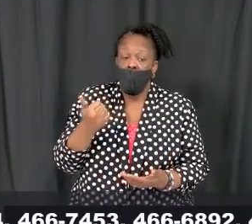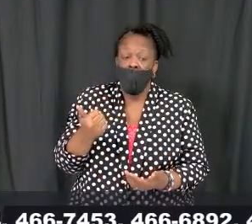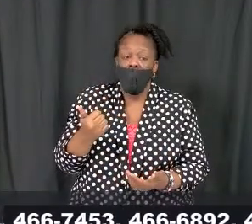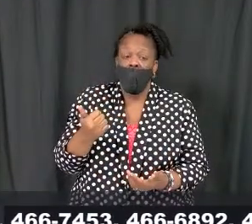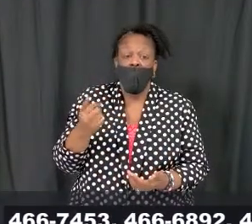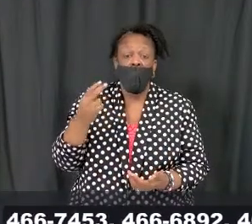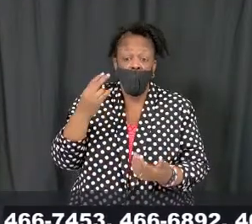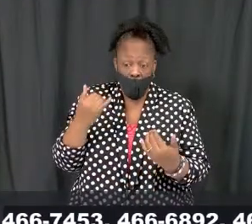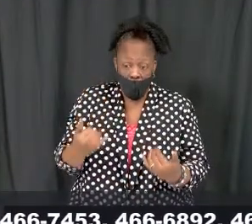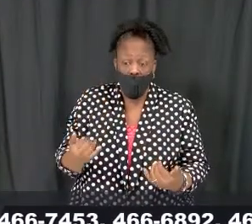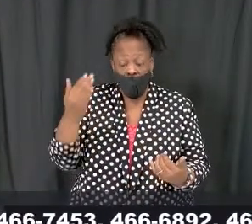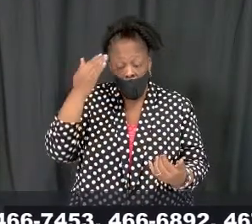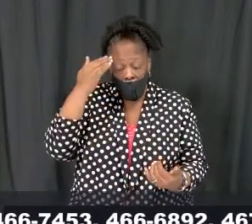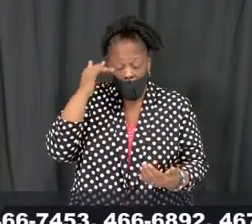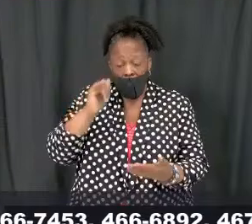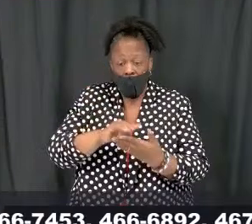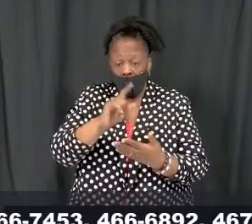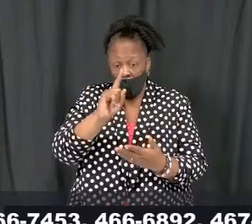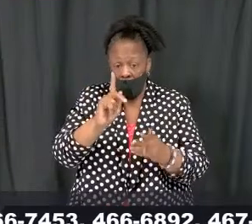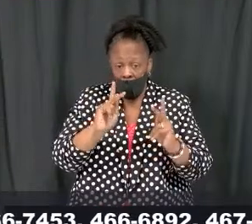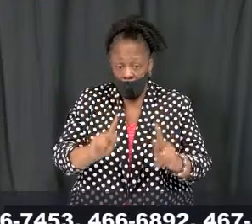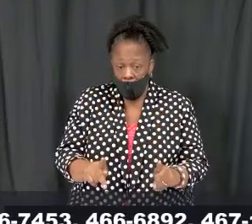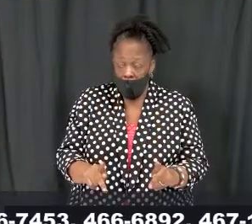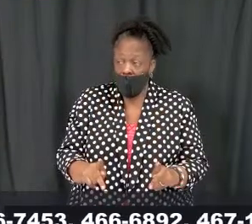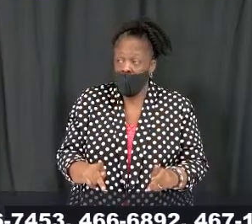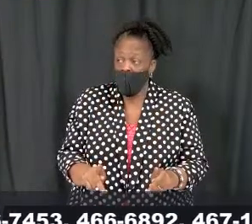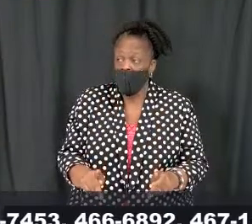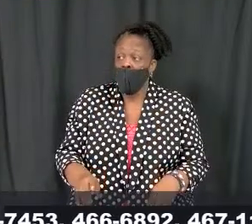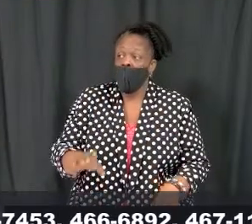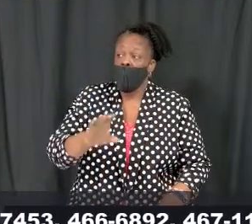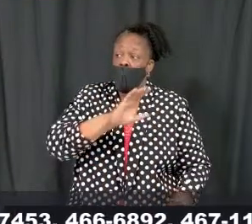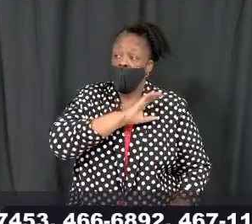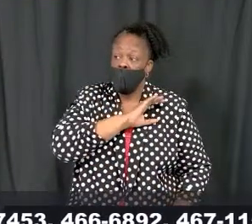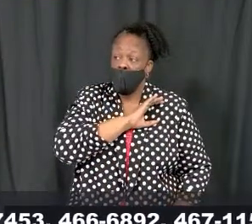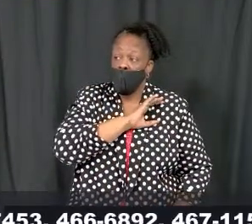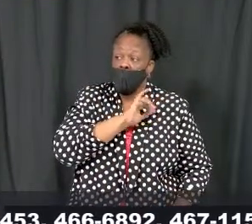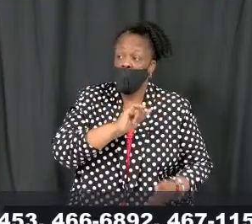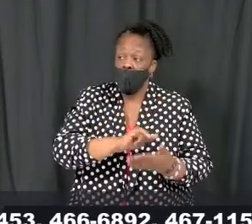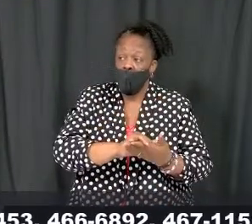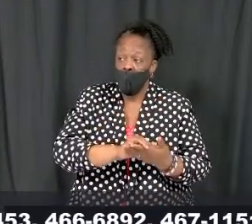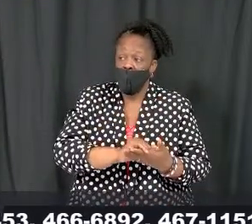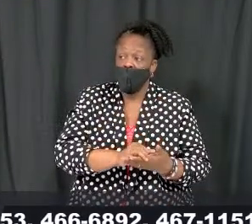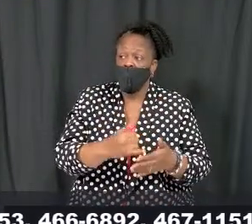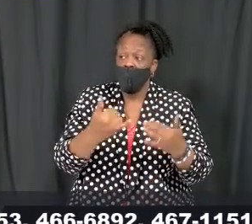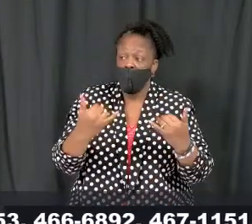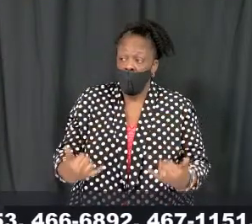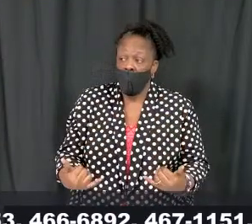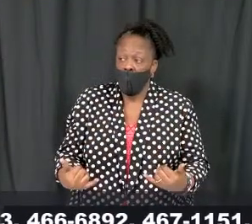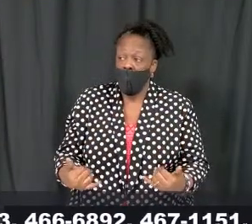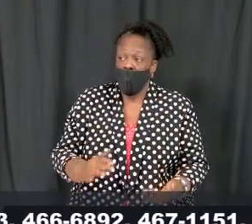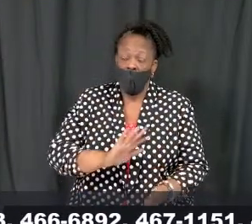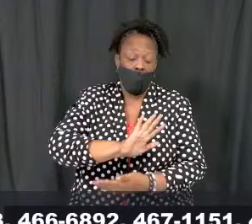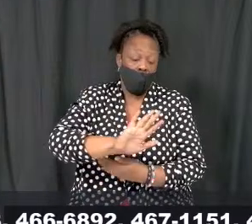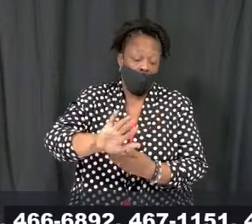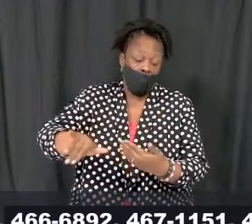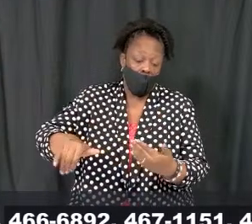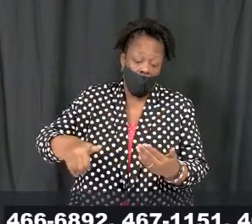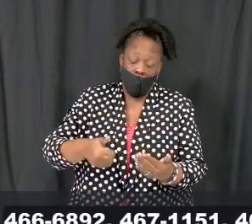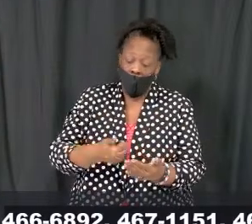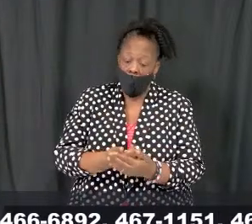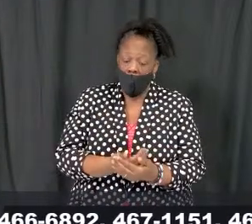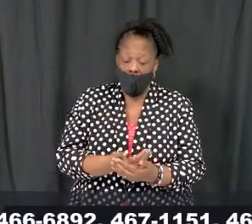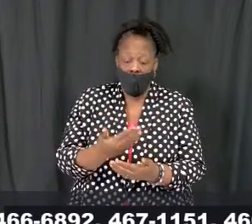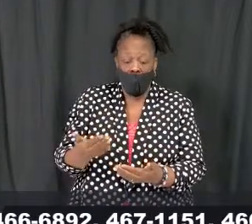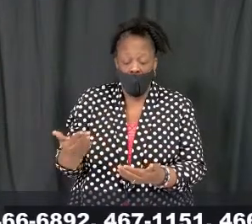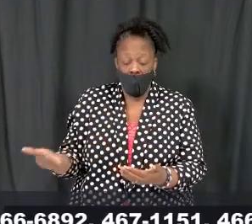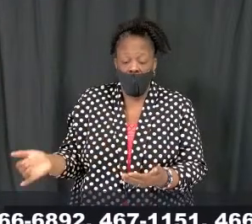National COVID-19 Task Force, the Commissioner of Police has directed that effective immediately, all